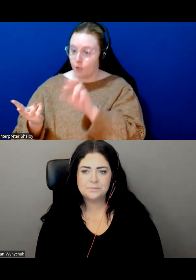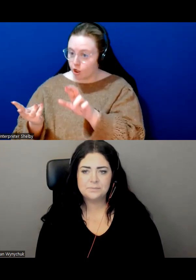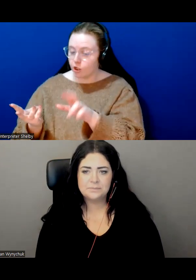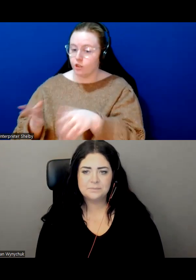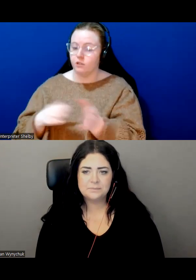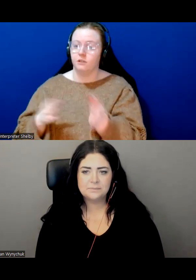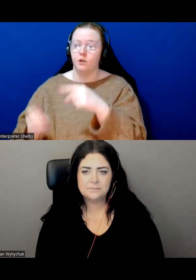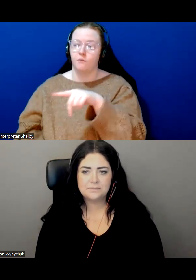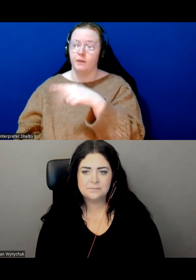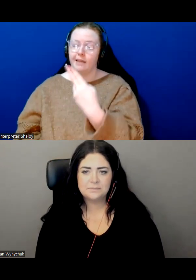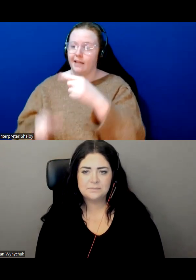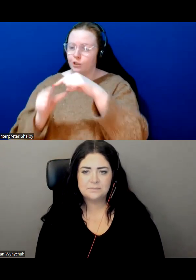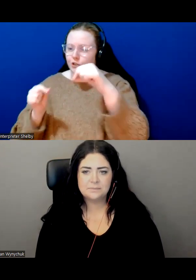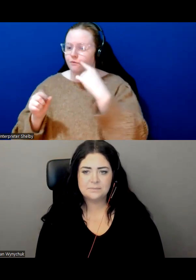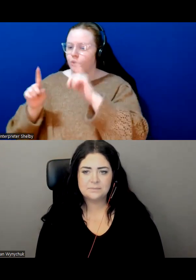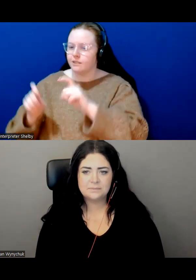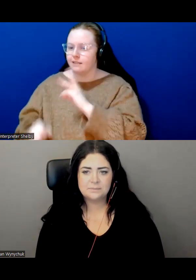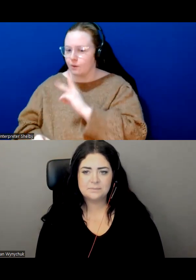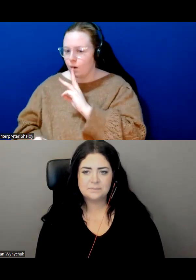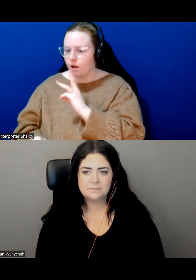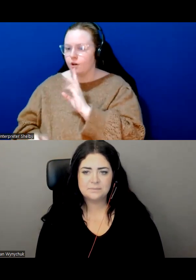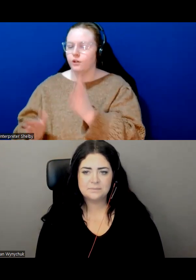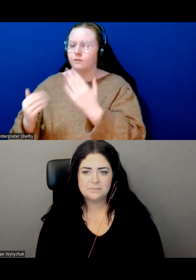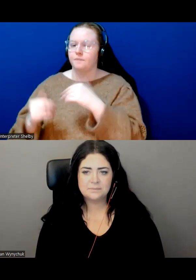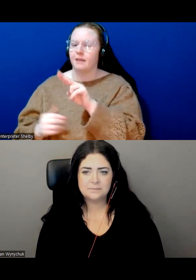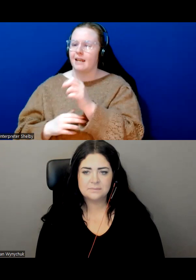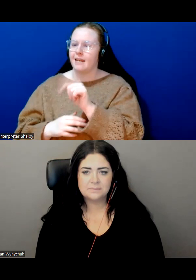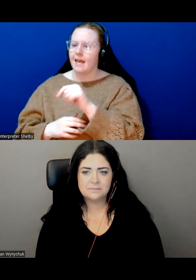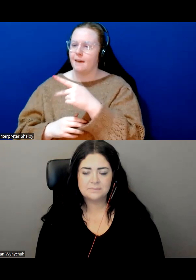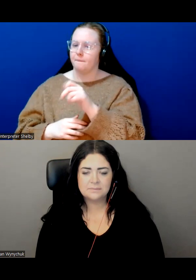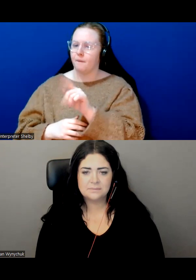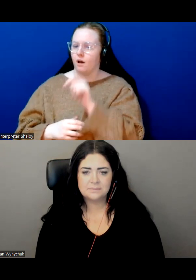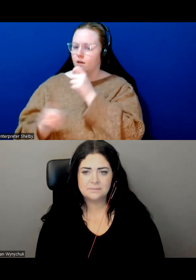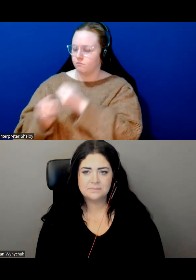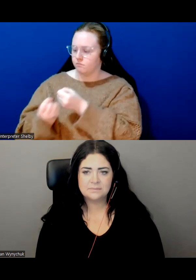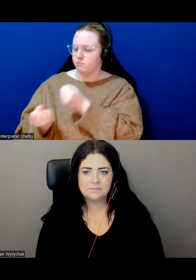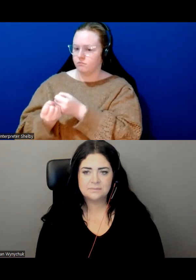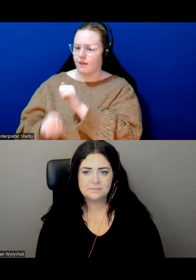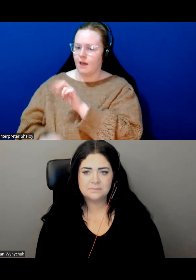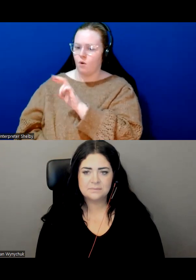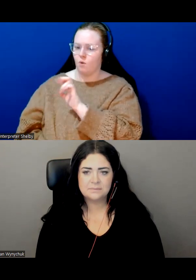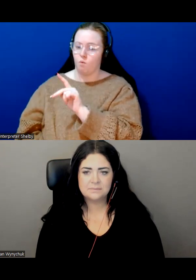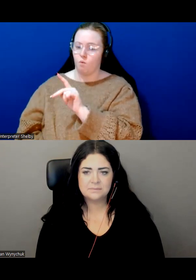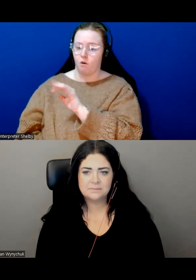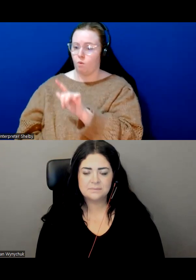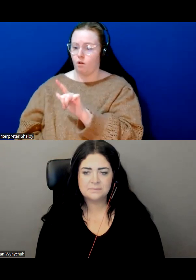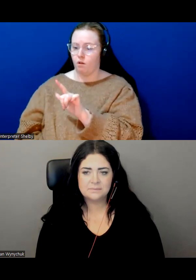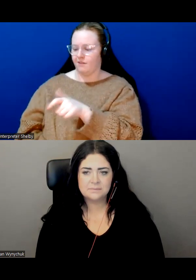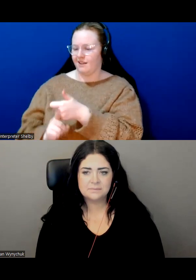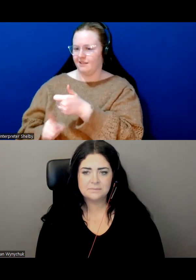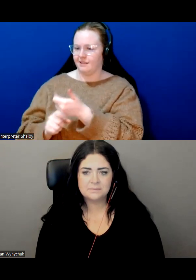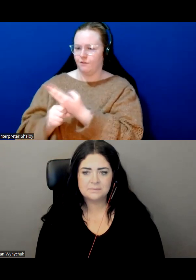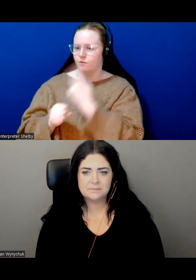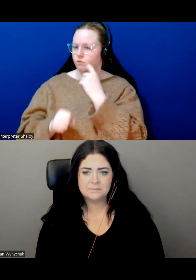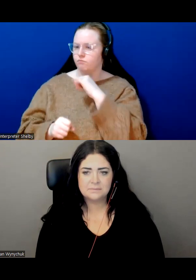your water. Those net pots they use to support the plant in the rock wool. And the rock wool is actually a soil medium.